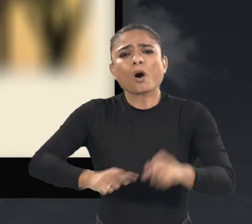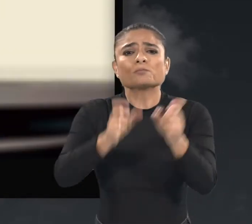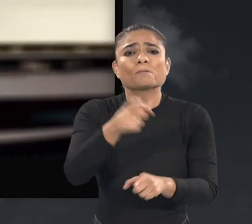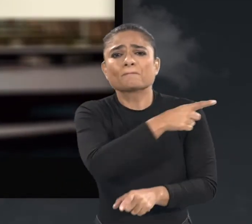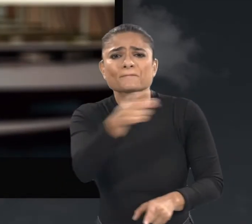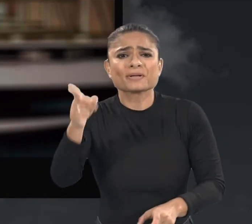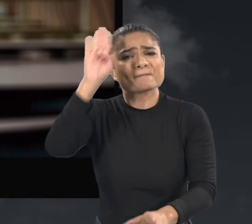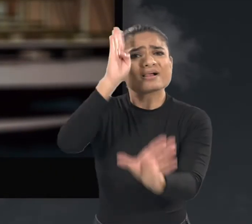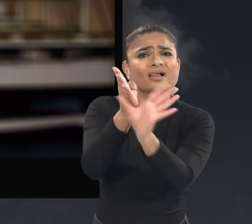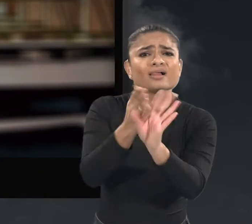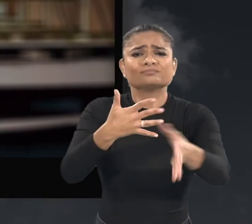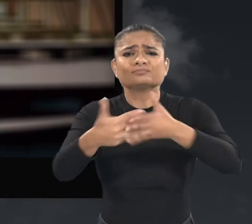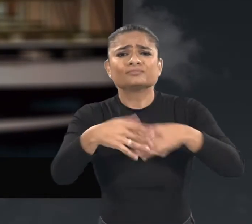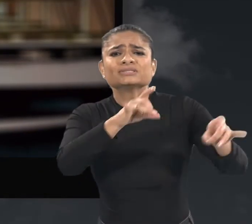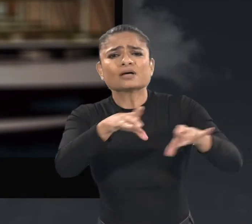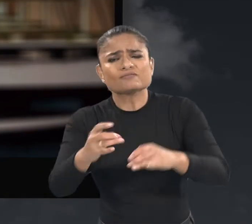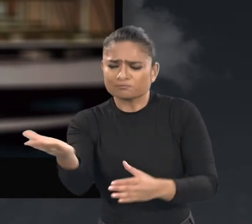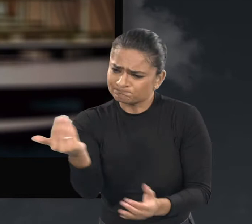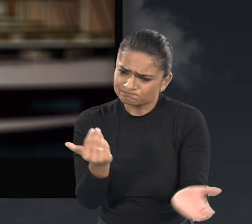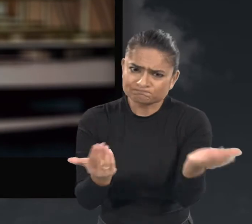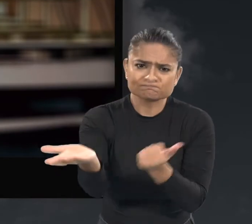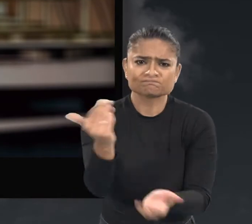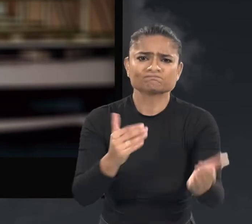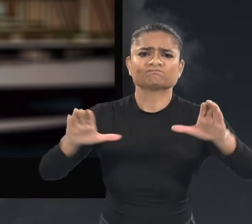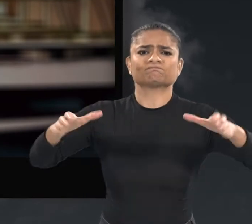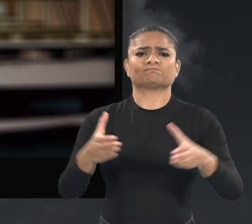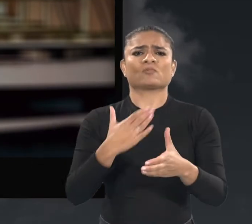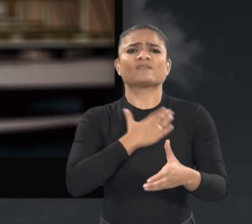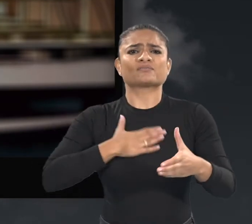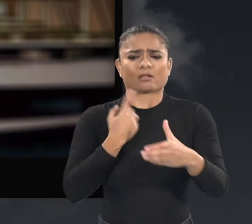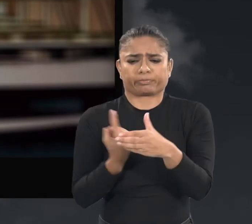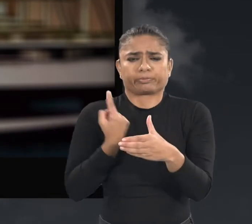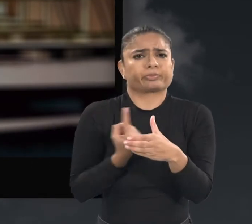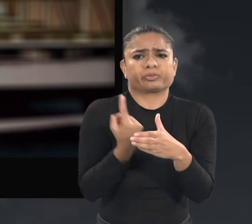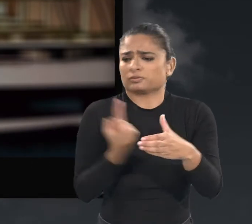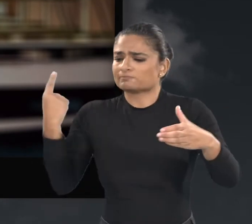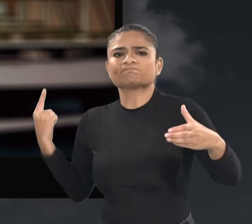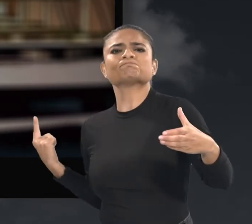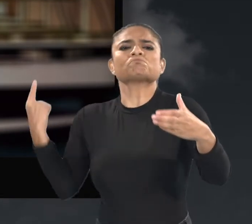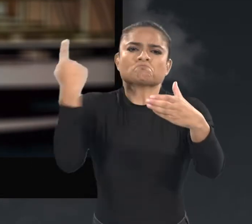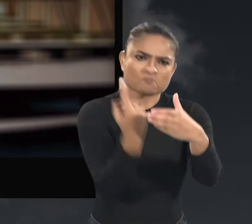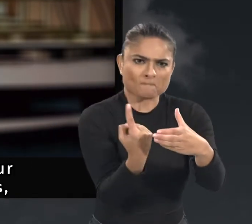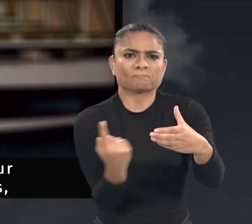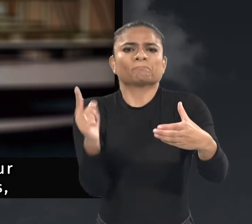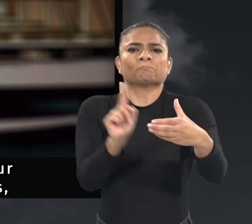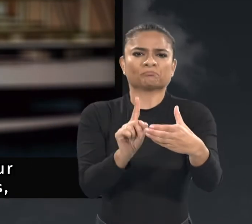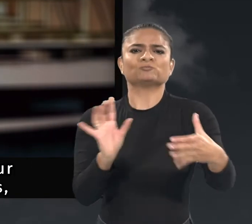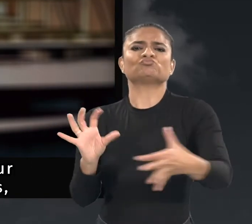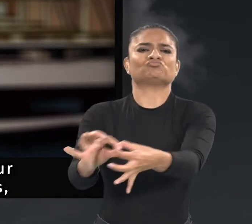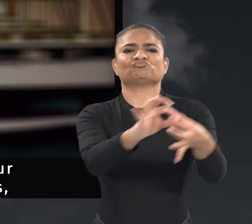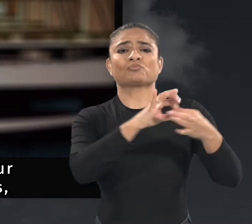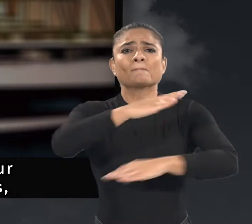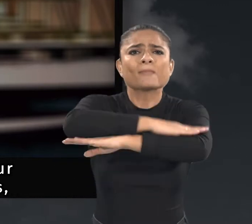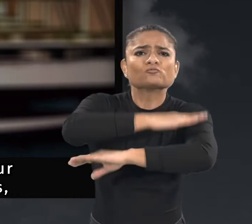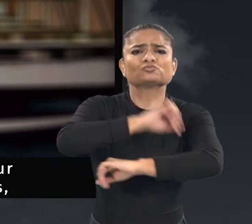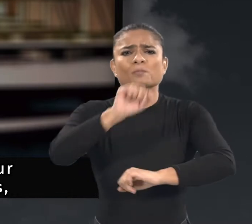is to bring all these people with mental health conditions out of isolation, and kind of where we speak as one voice, where we have a